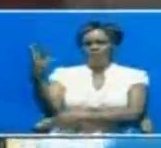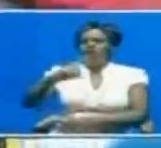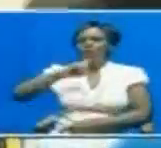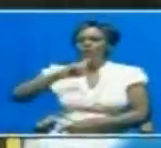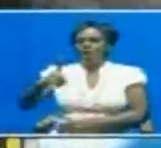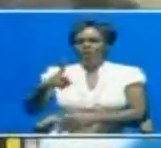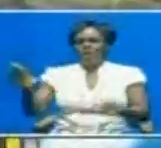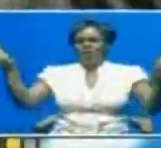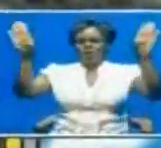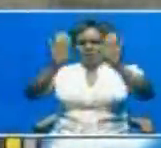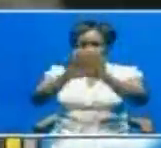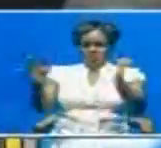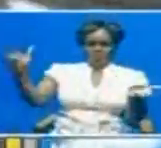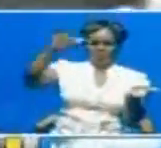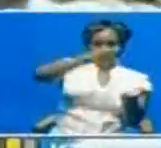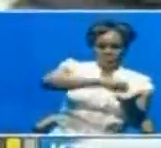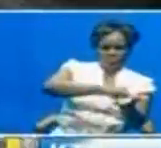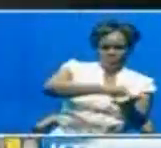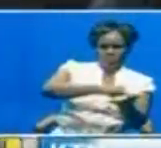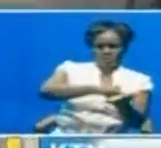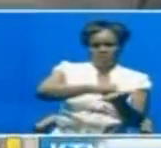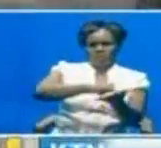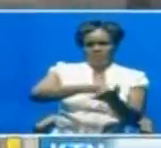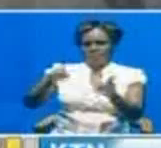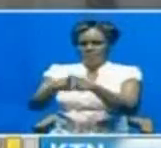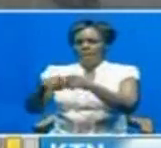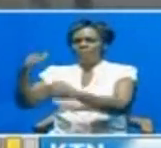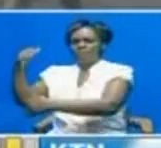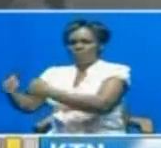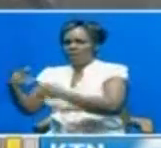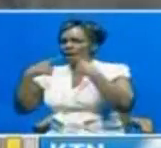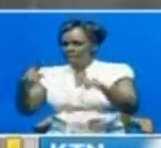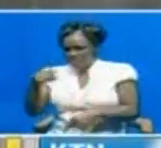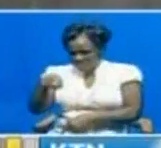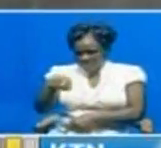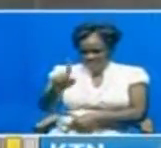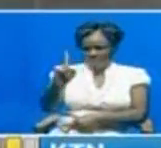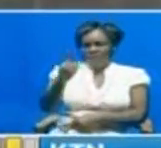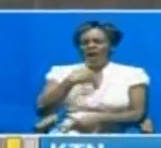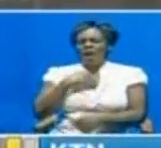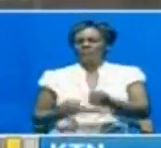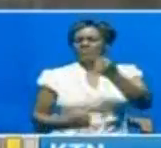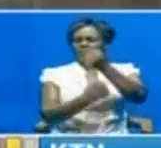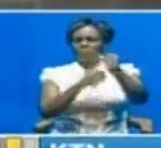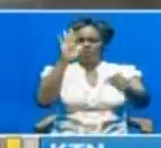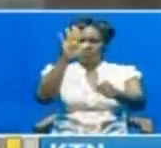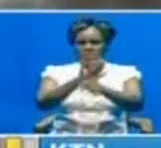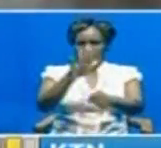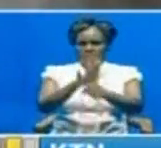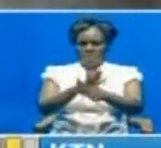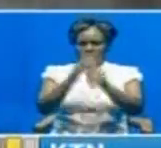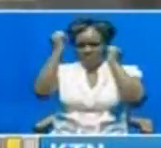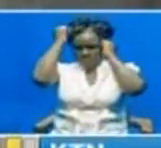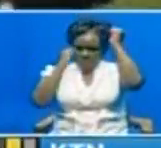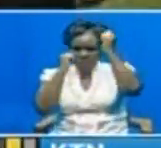the closure of Bujumbura airport and the landlocked nation's borders and declared that he had the support of many high-ranking army